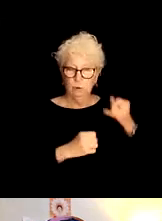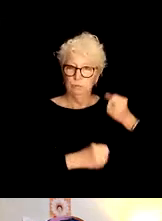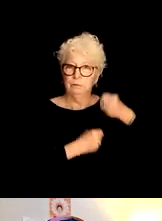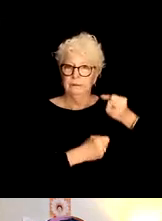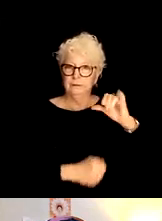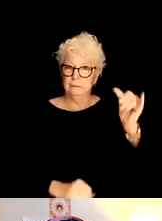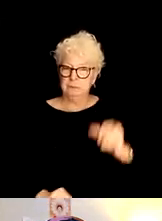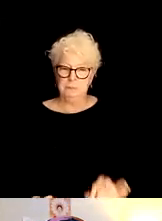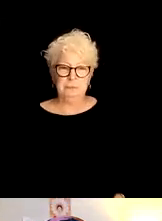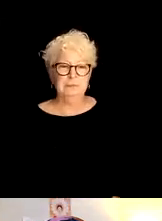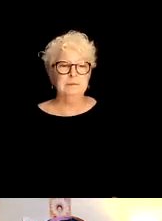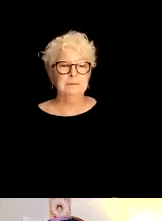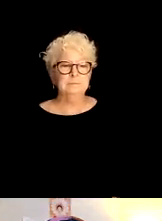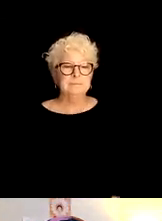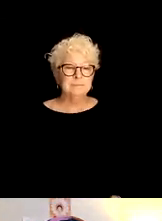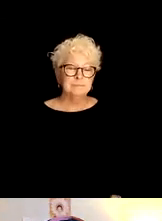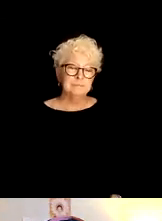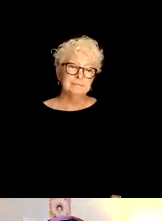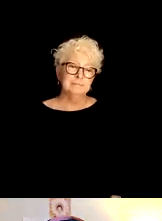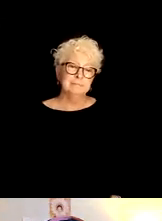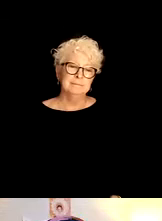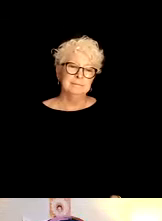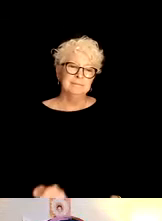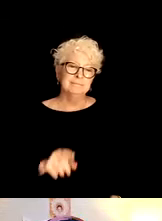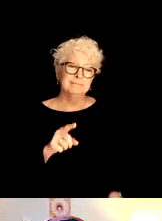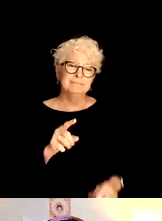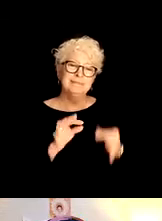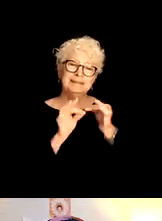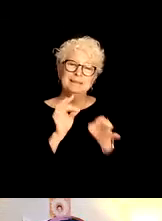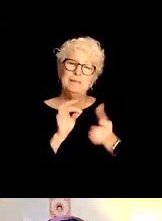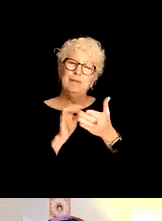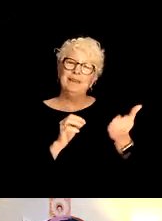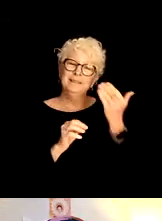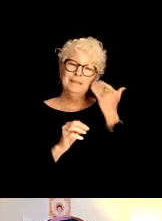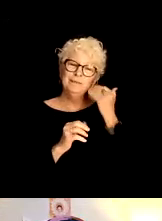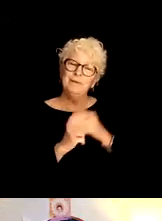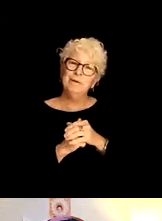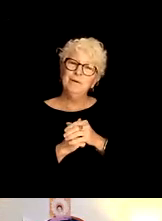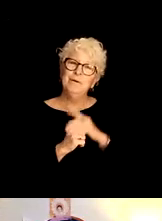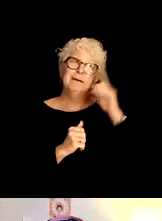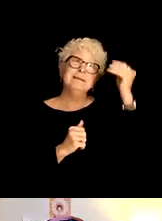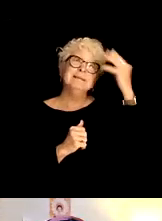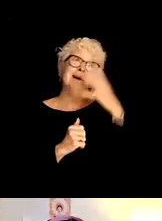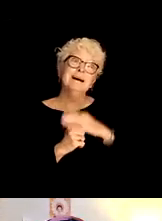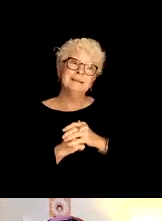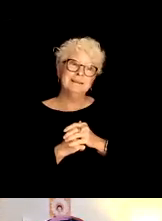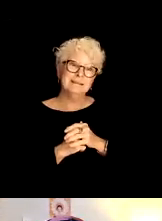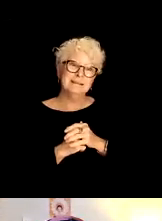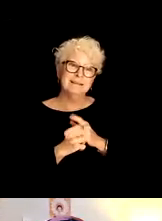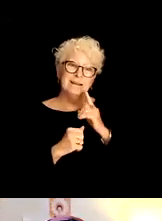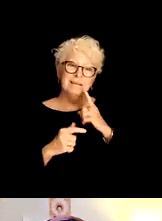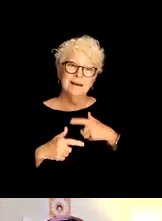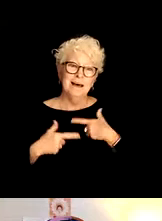All of those things, those really simple things. There's the sun. That life was